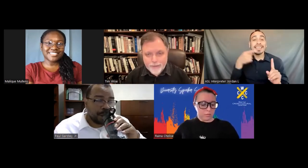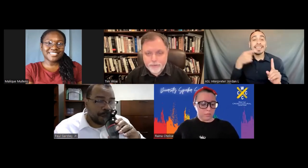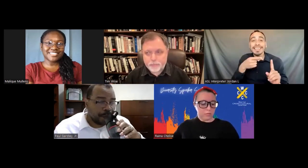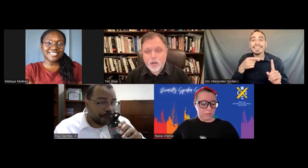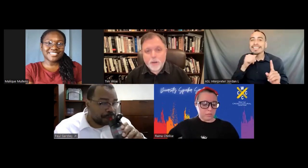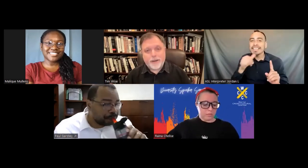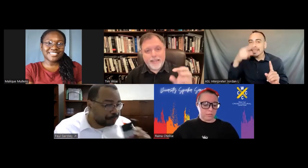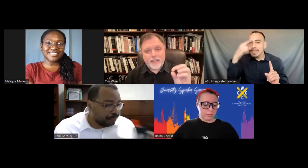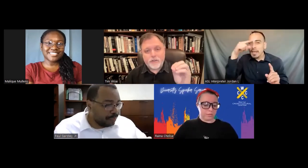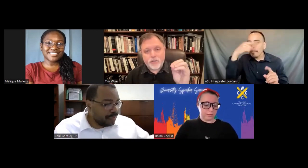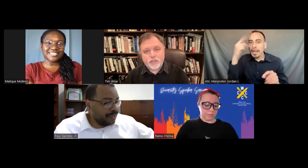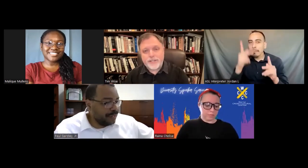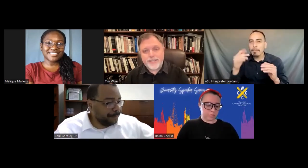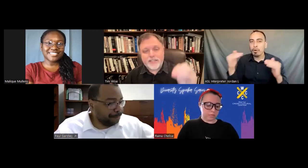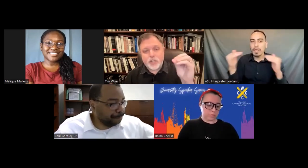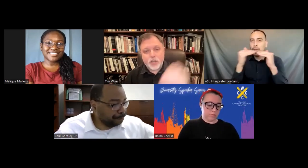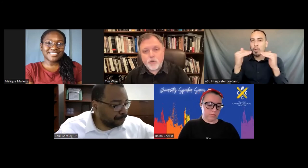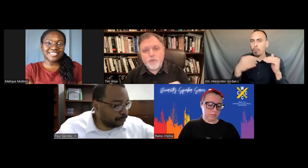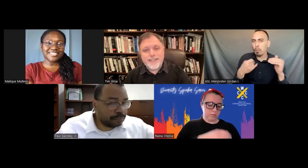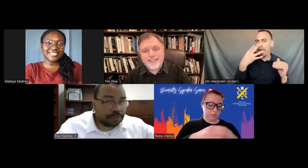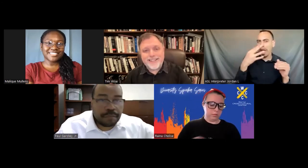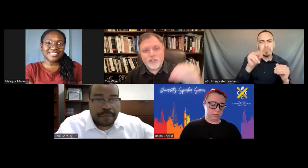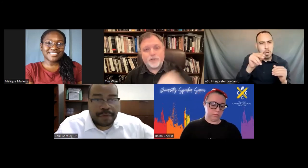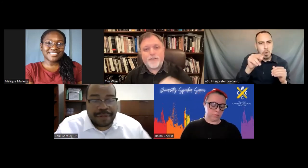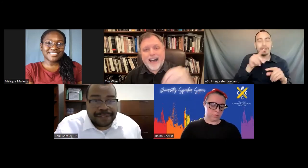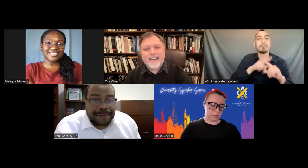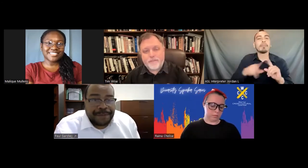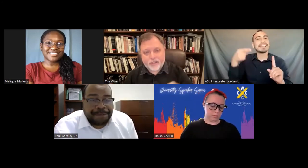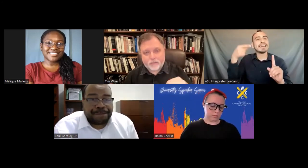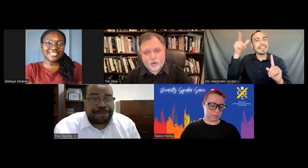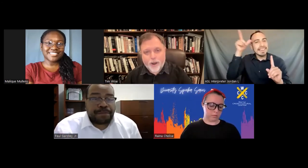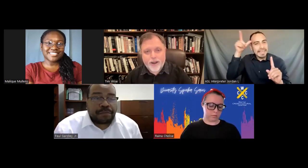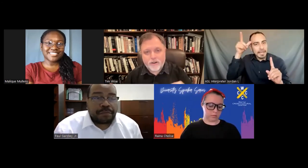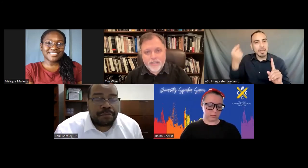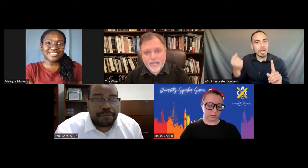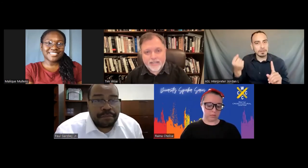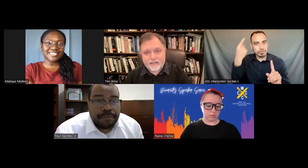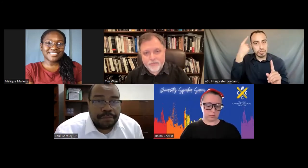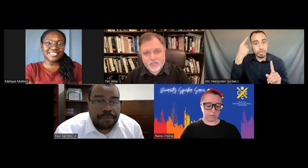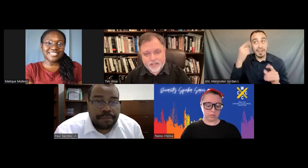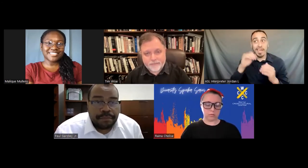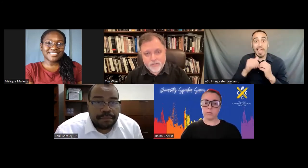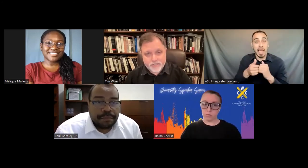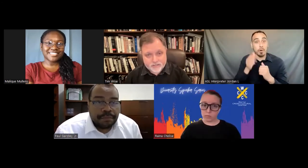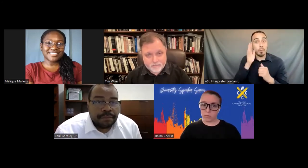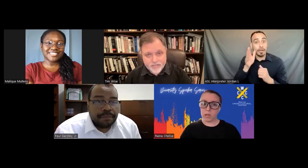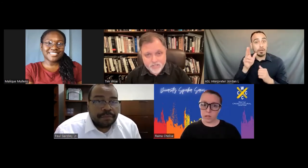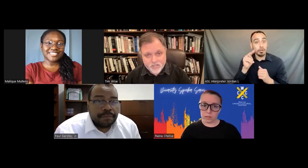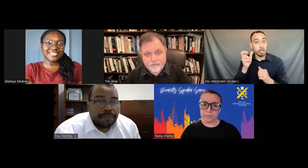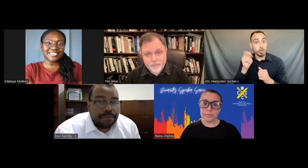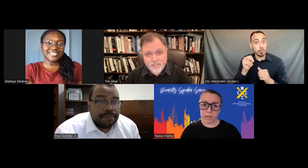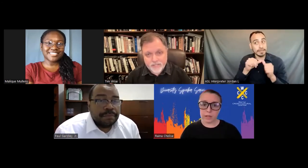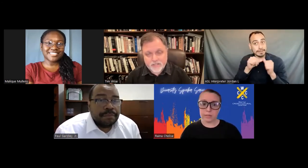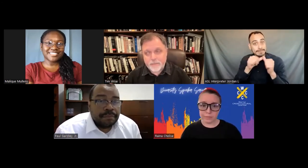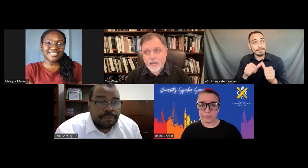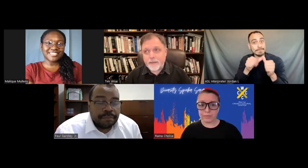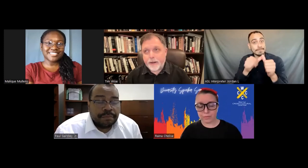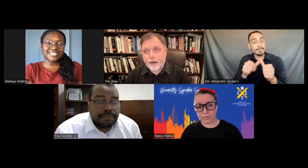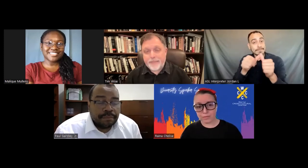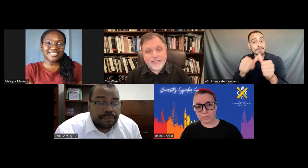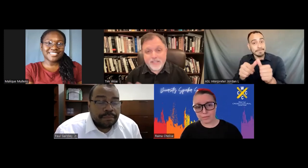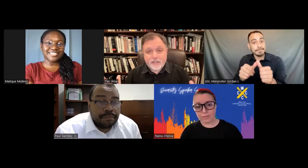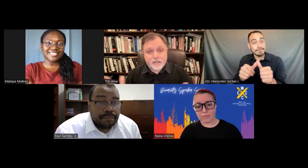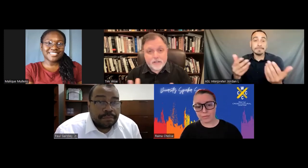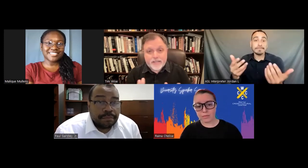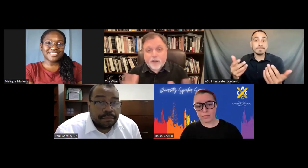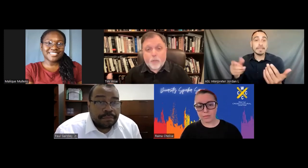of white people, but he understood that the Union surviving required the end of the slave system, the enslavement system.